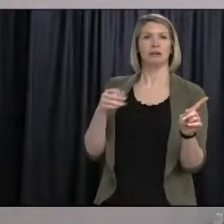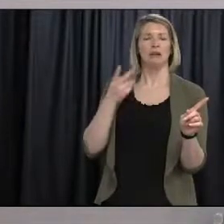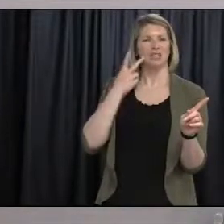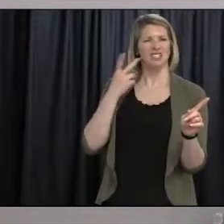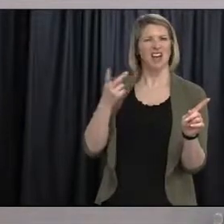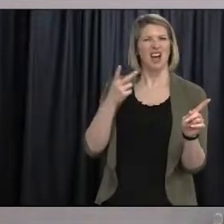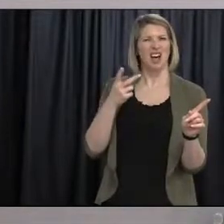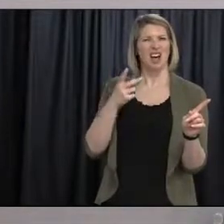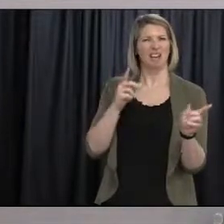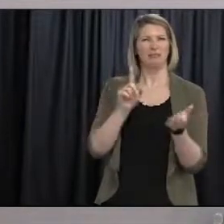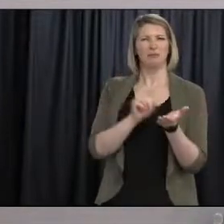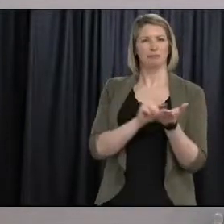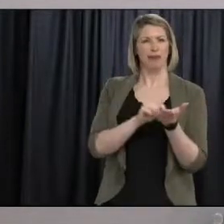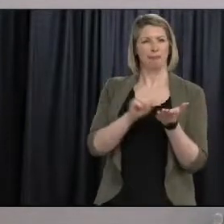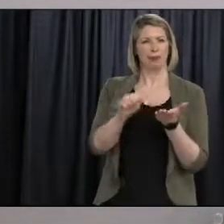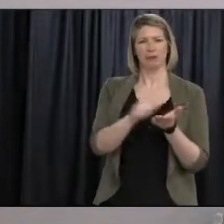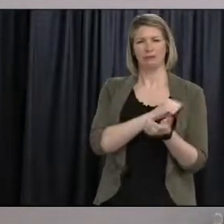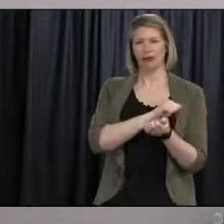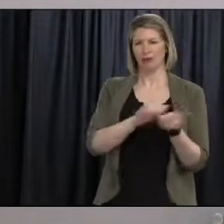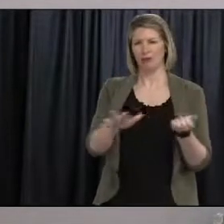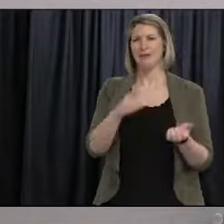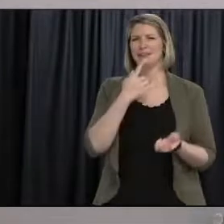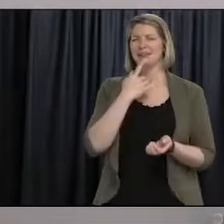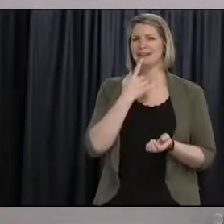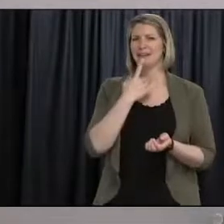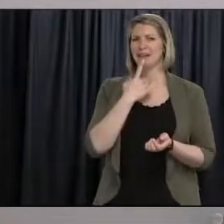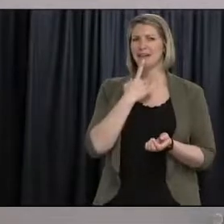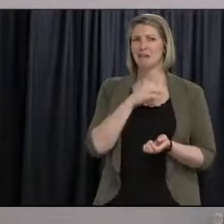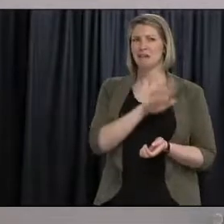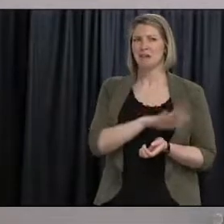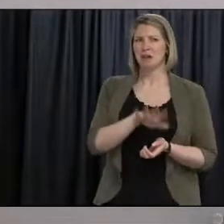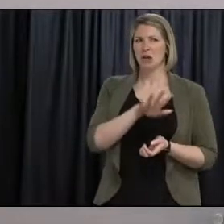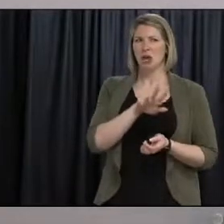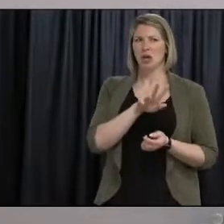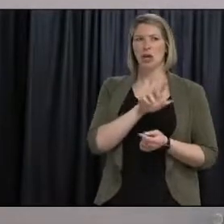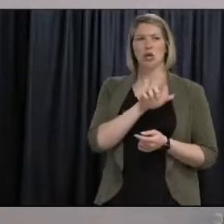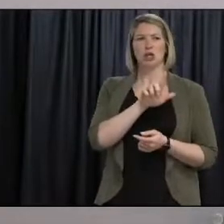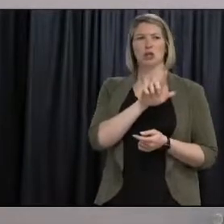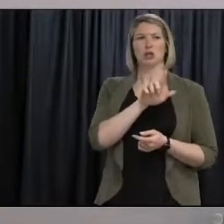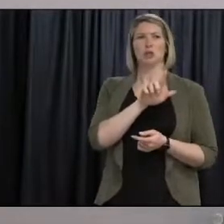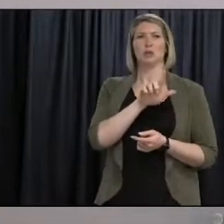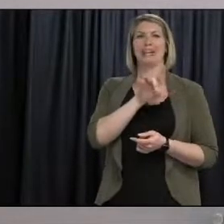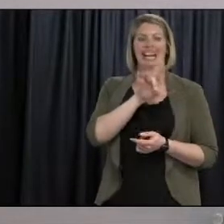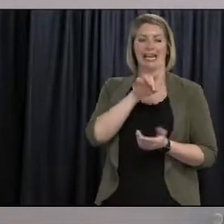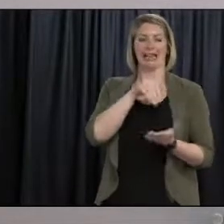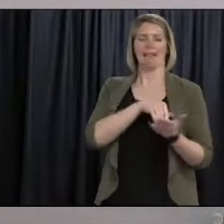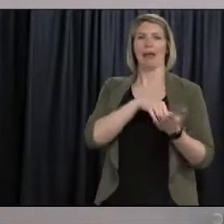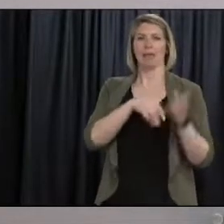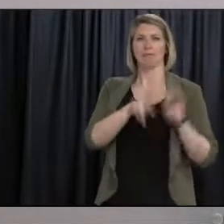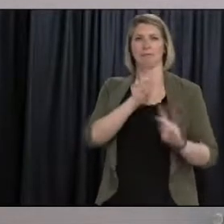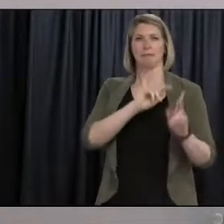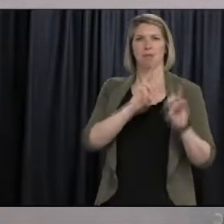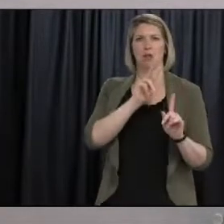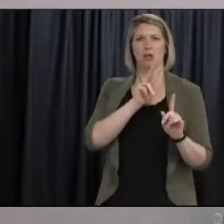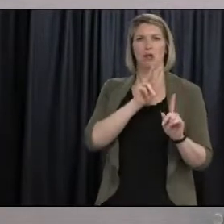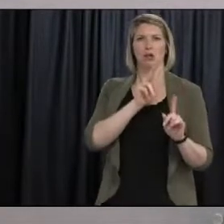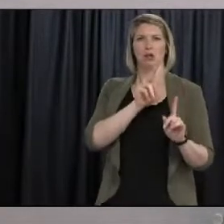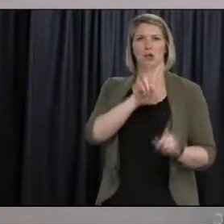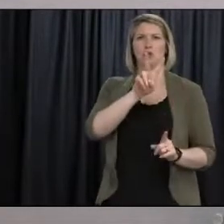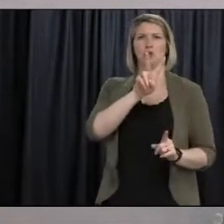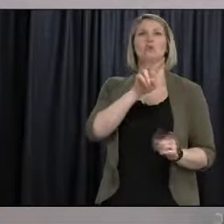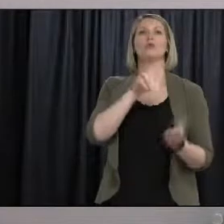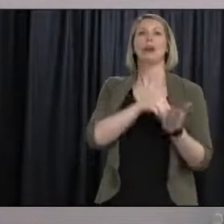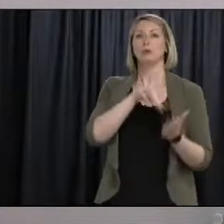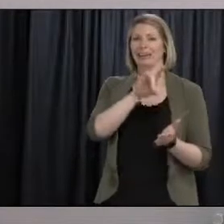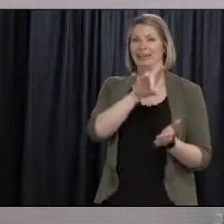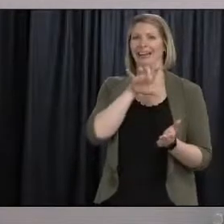story about 2,800 people who seem to have booked prematurely appointments outside of the normal registration process,